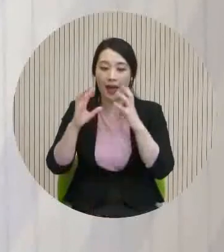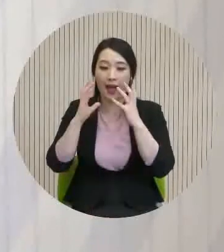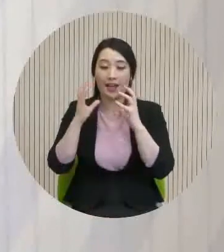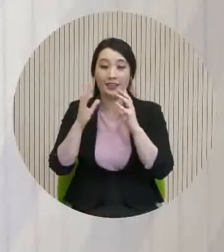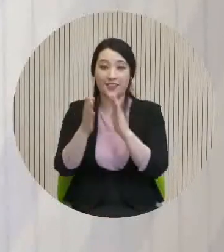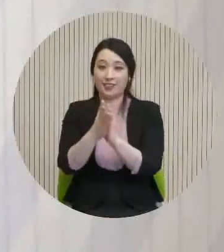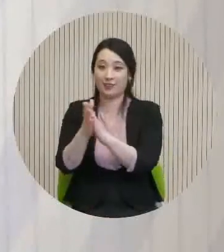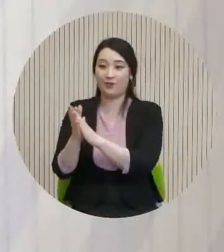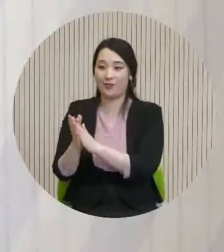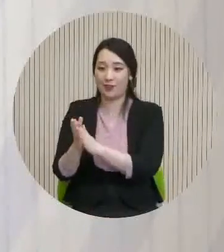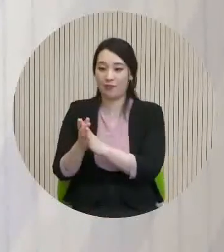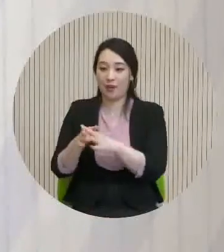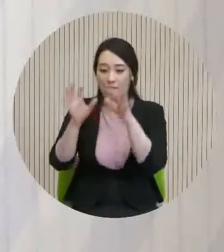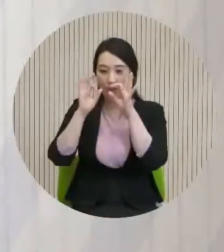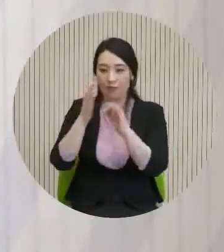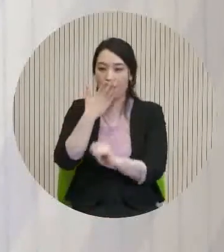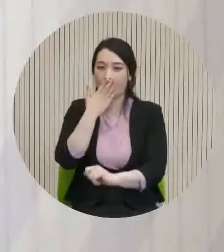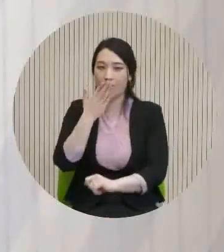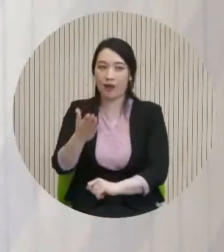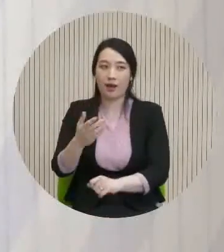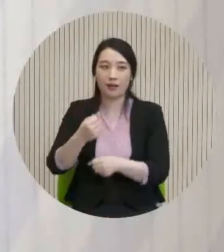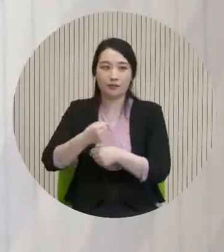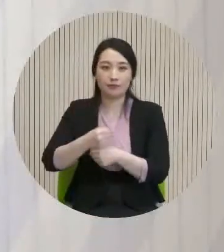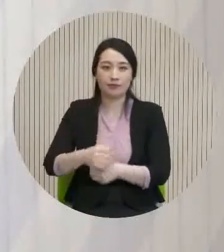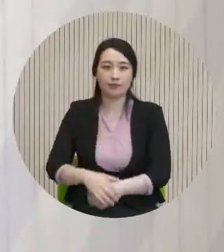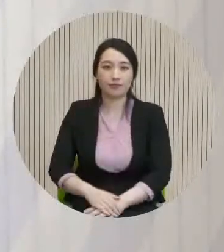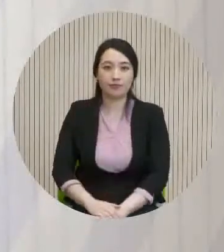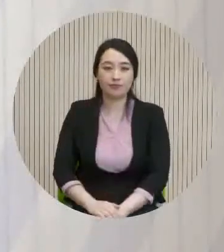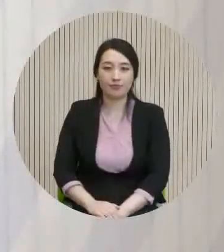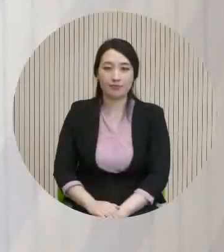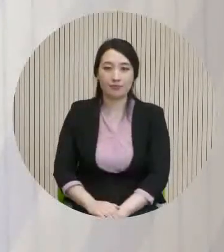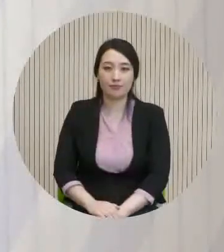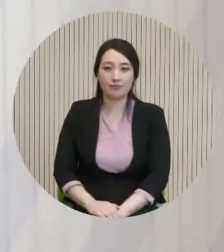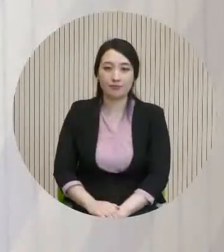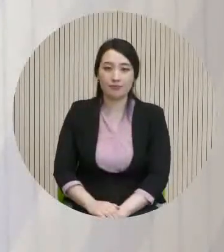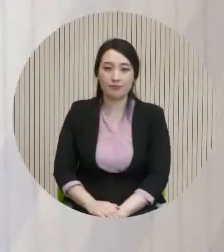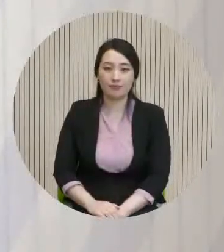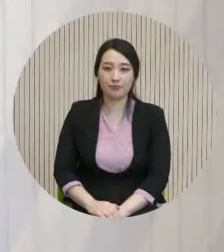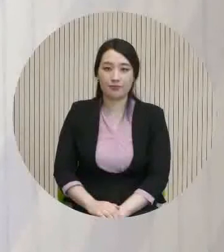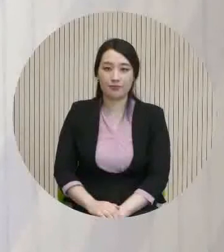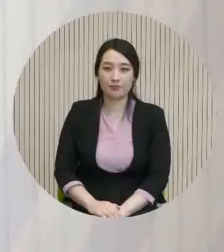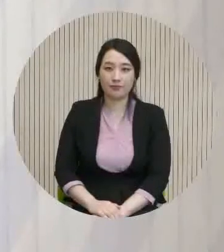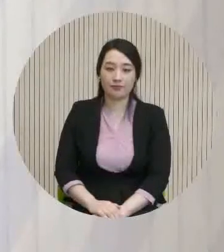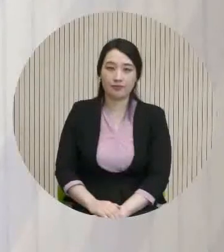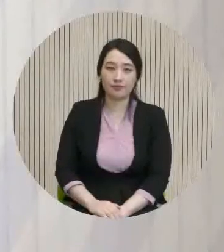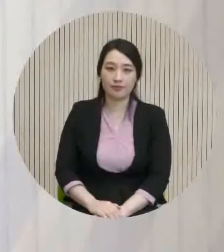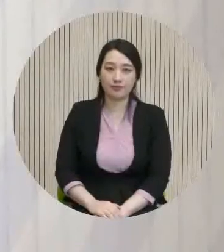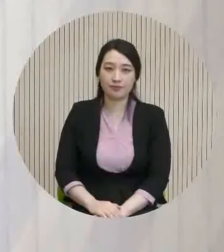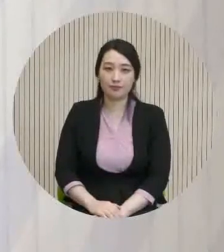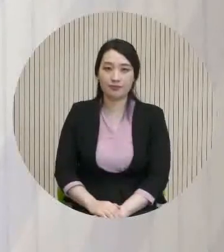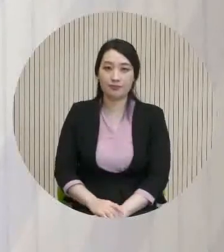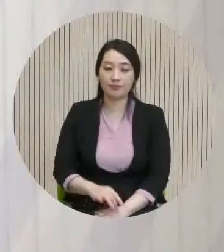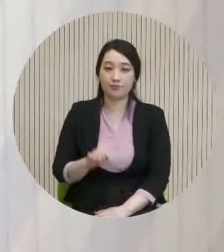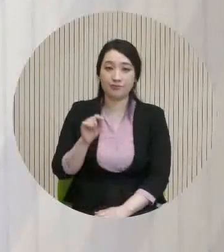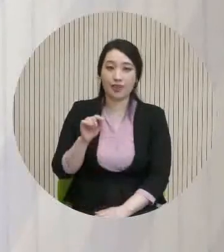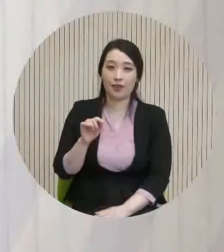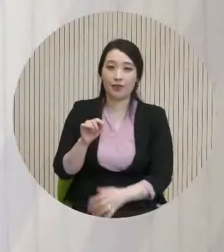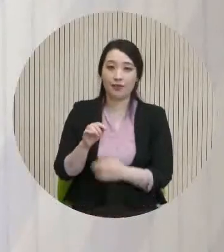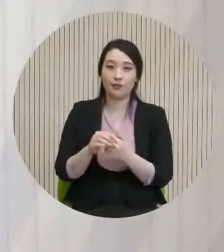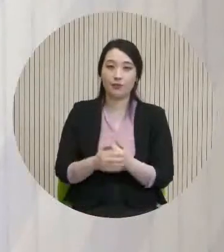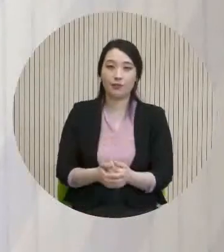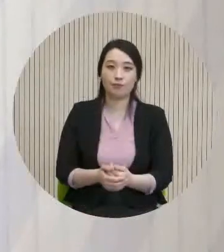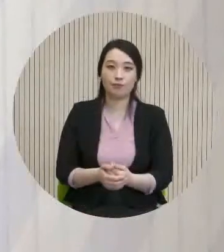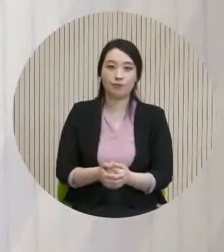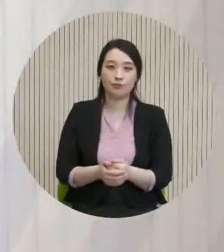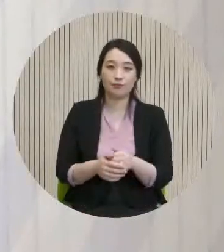They just access to it without sharing their content by using our Google site.